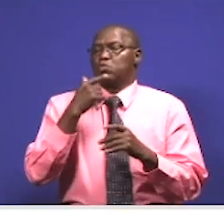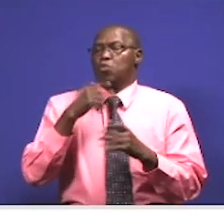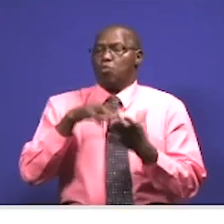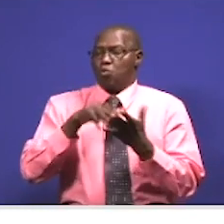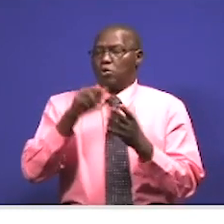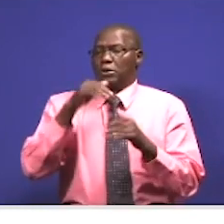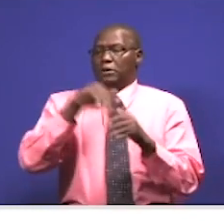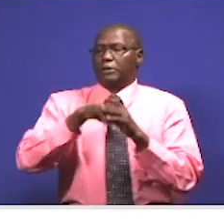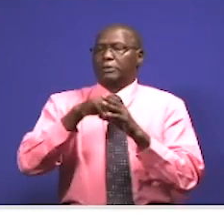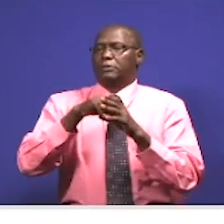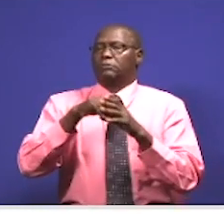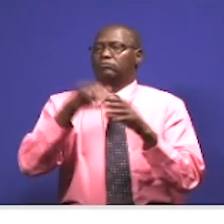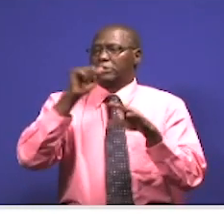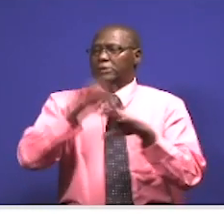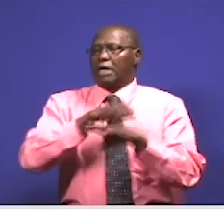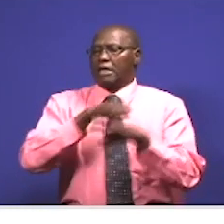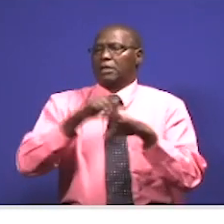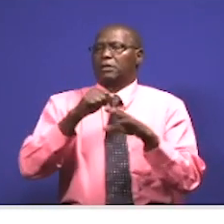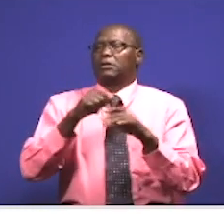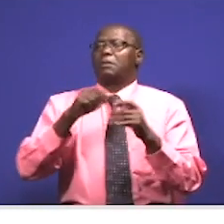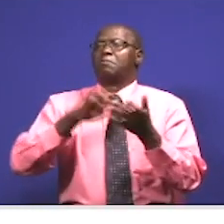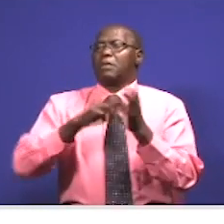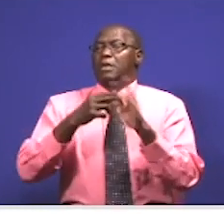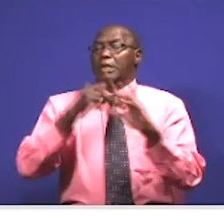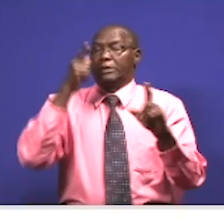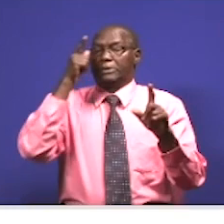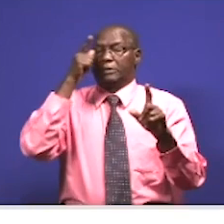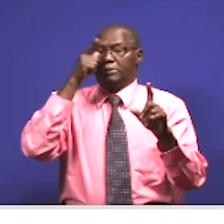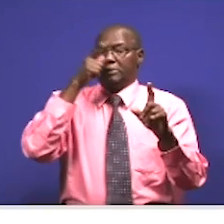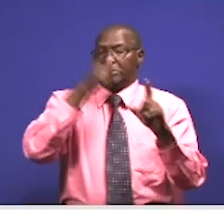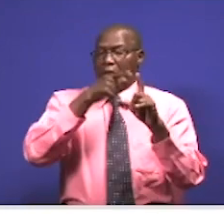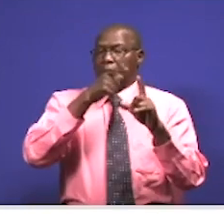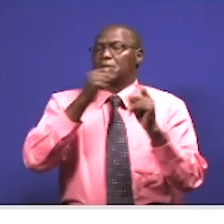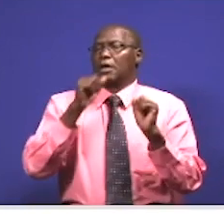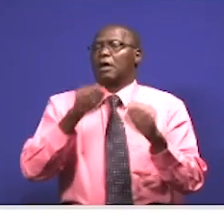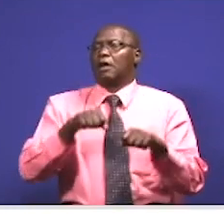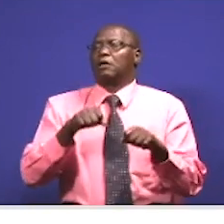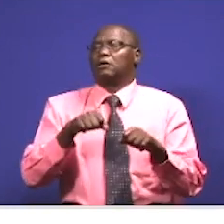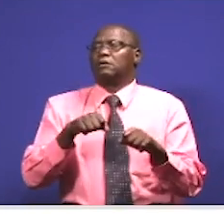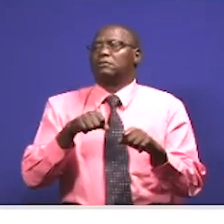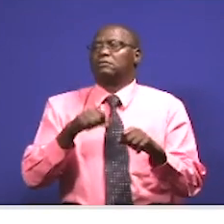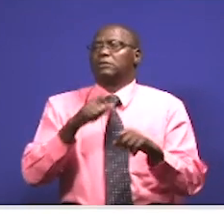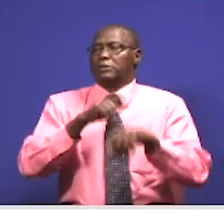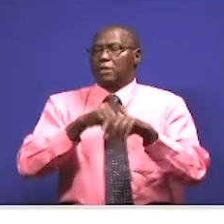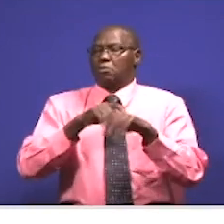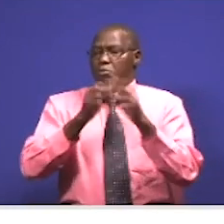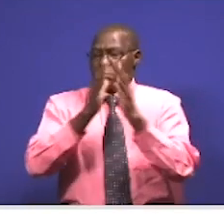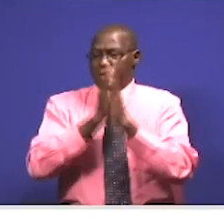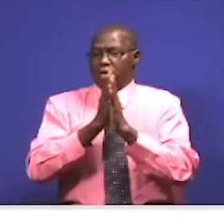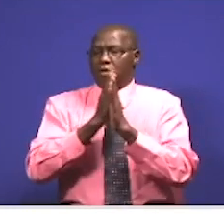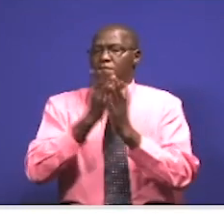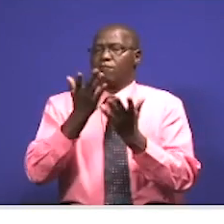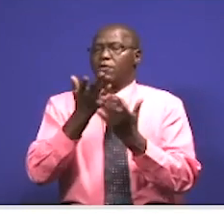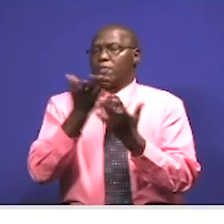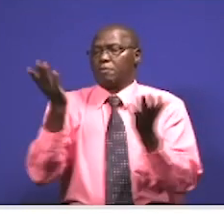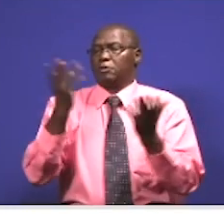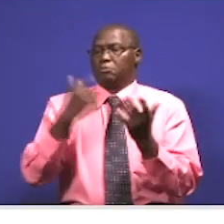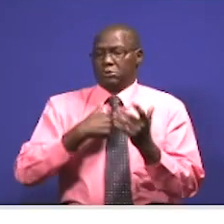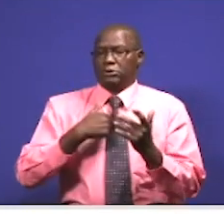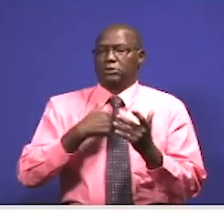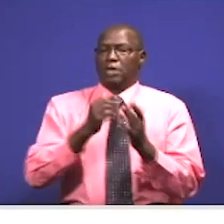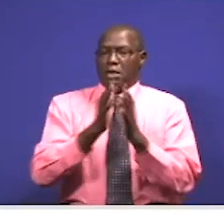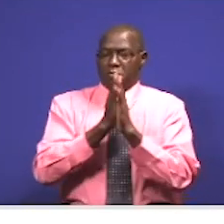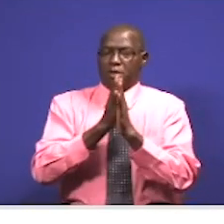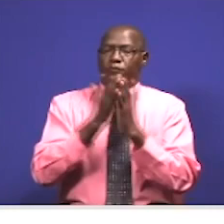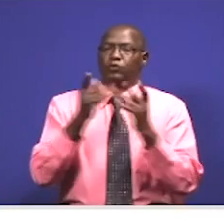means they can be a target. But I thank God that when we pray, some of us who pray for them, I do pray for journalists,